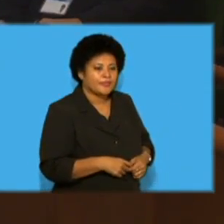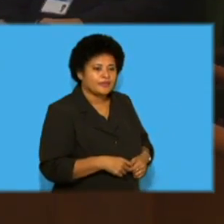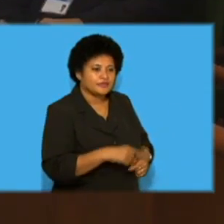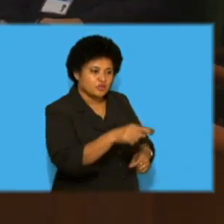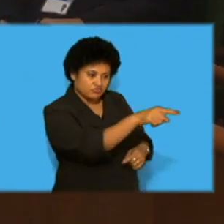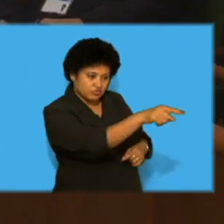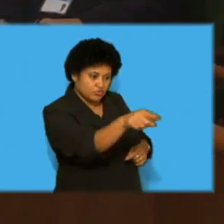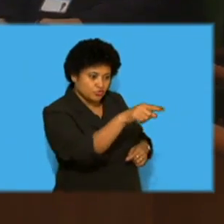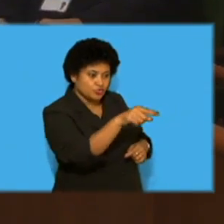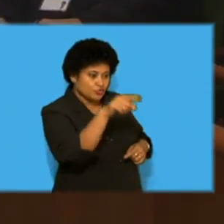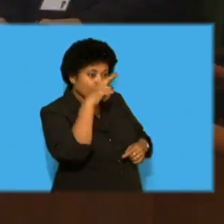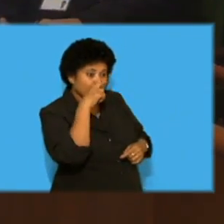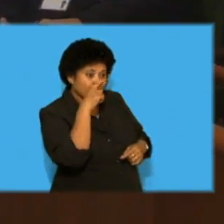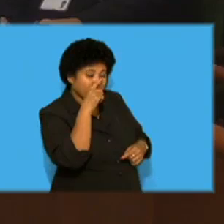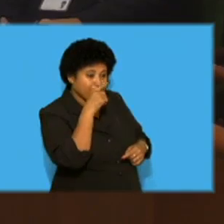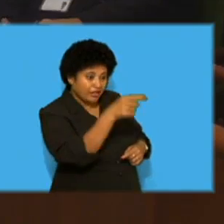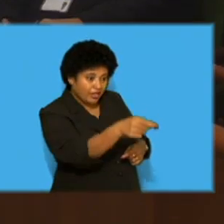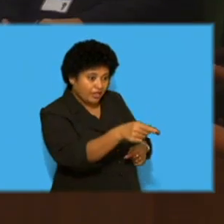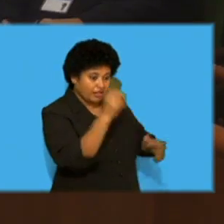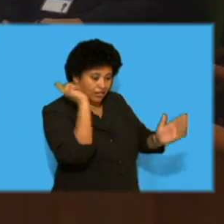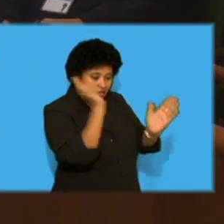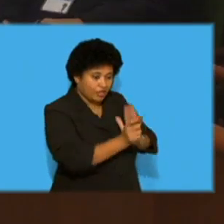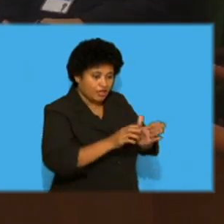are the people now who are suddenly